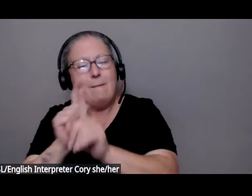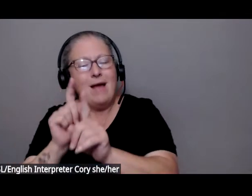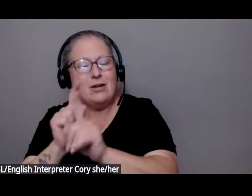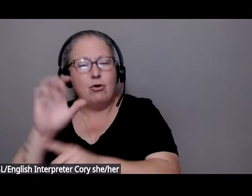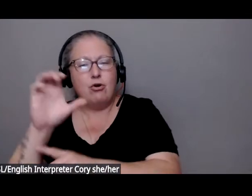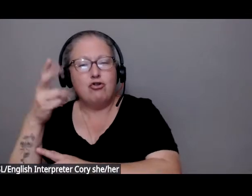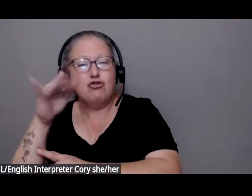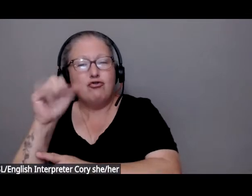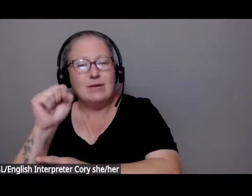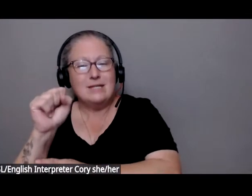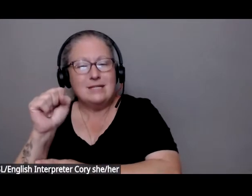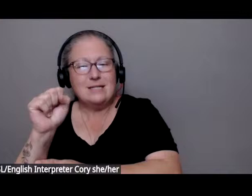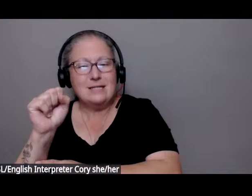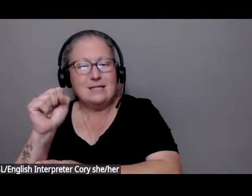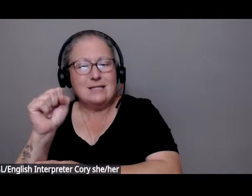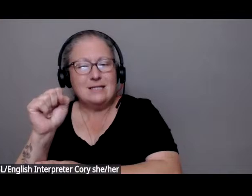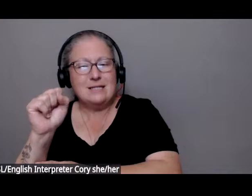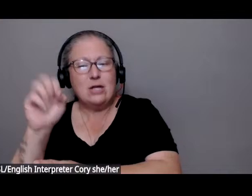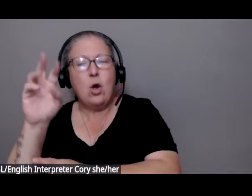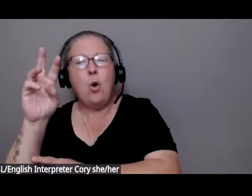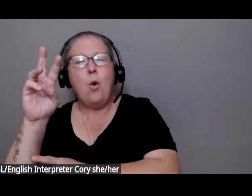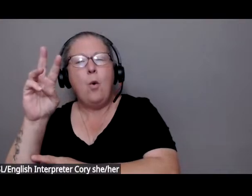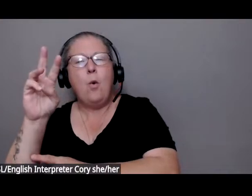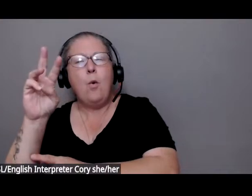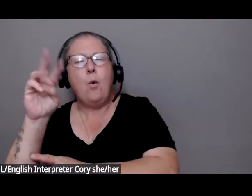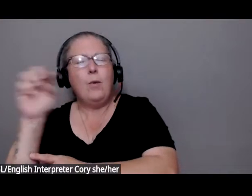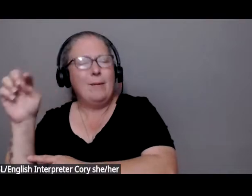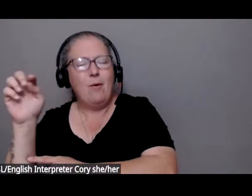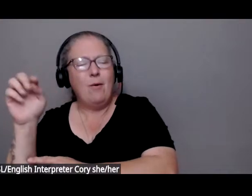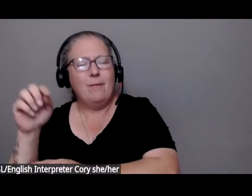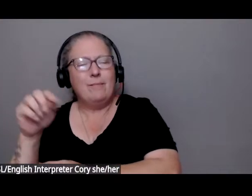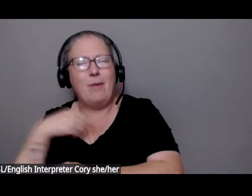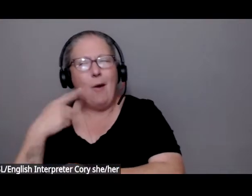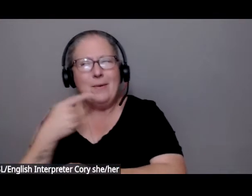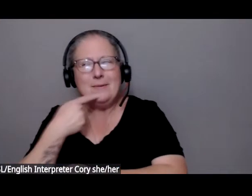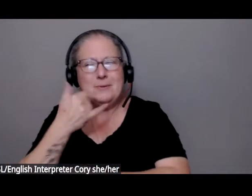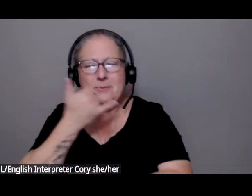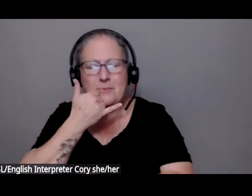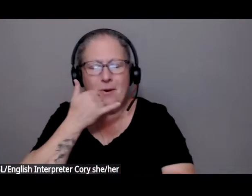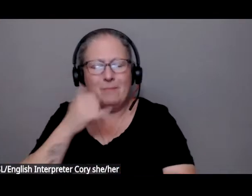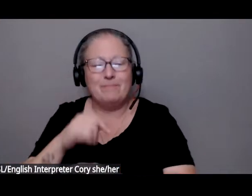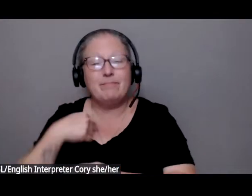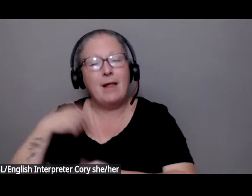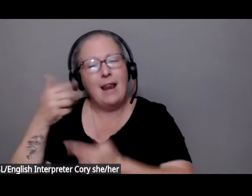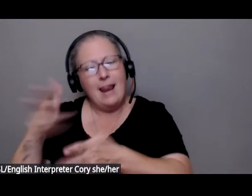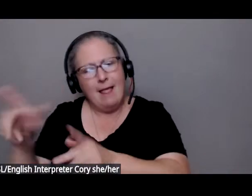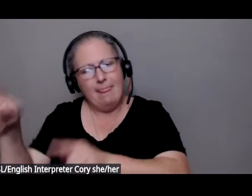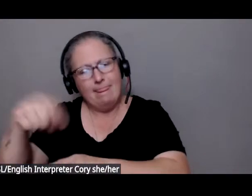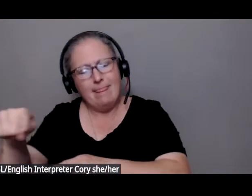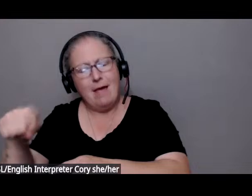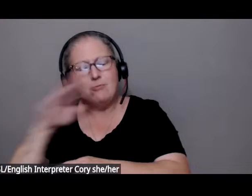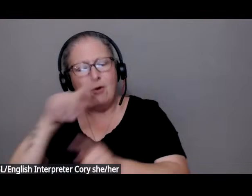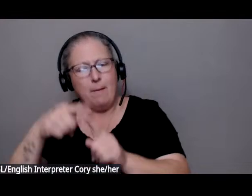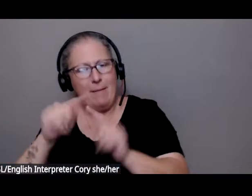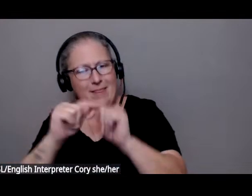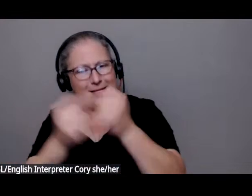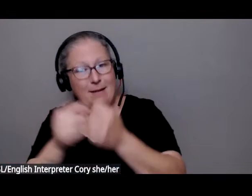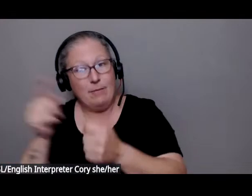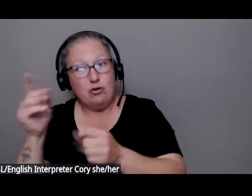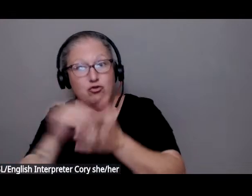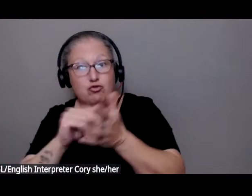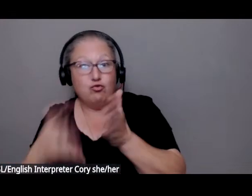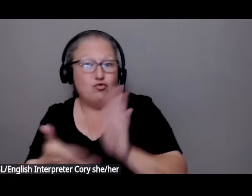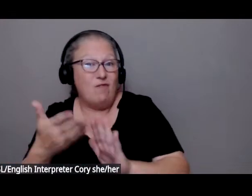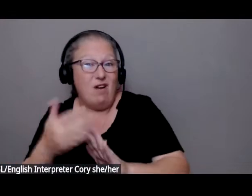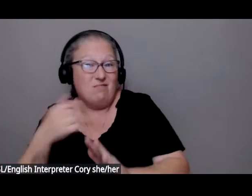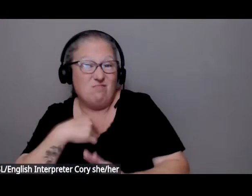Chris Whitmer. I always say it wrong. Anyway, I'm going to have them talk about our team because it's a student-run team, which means I don't